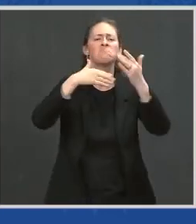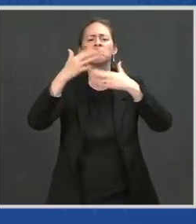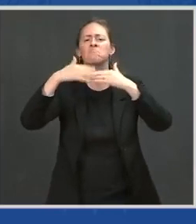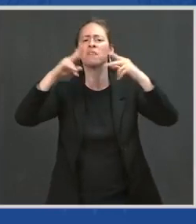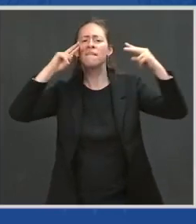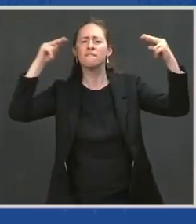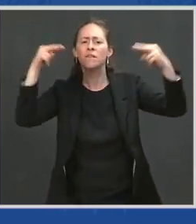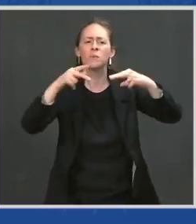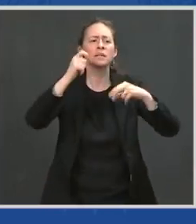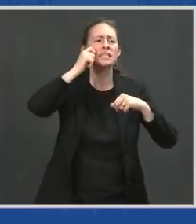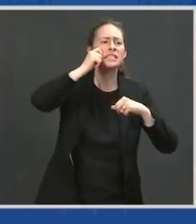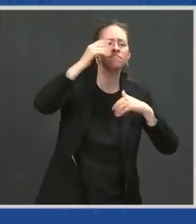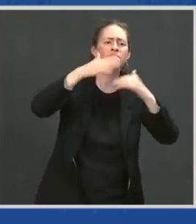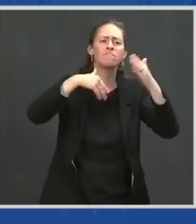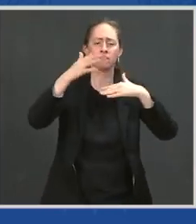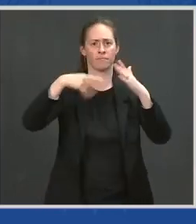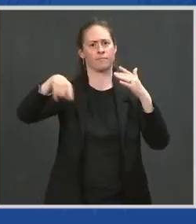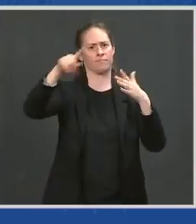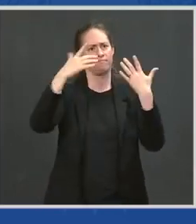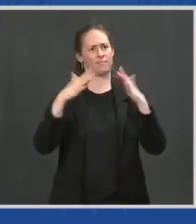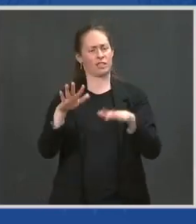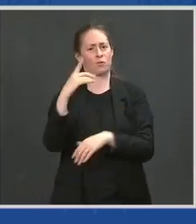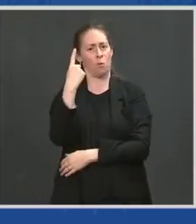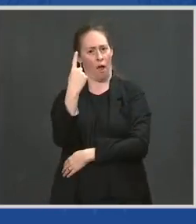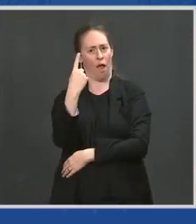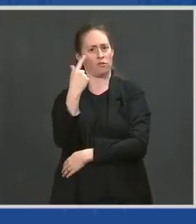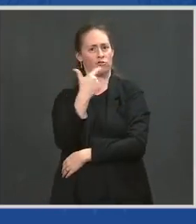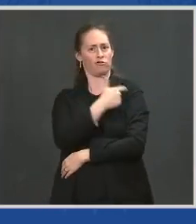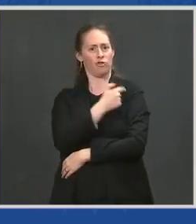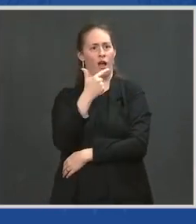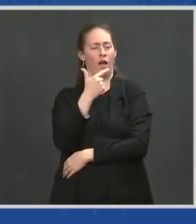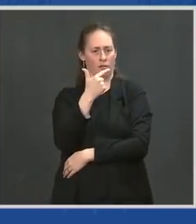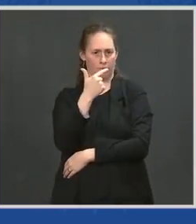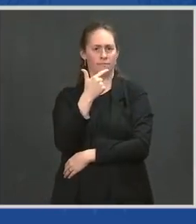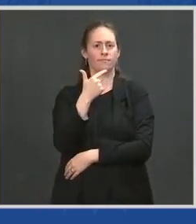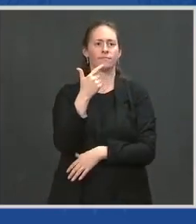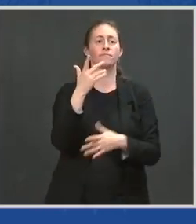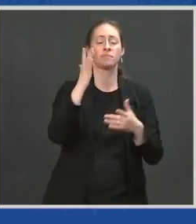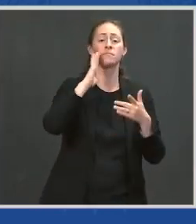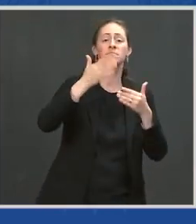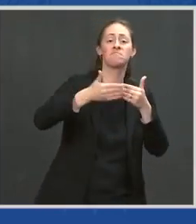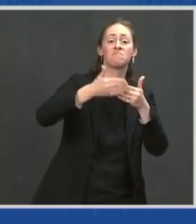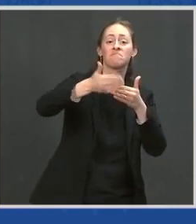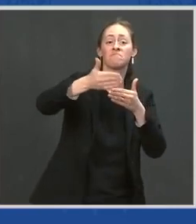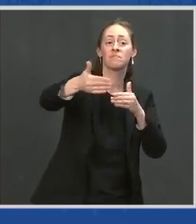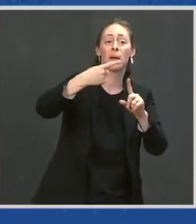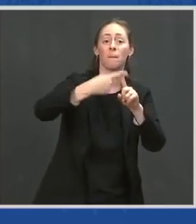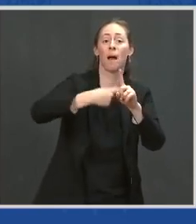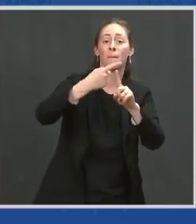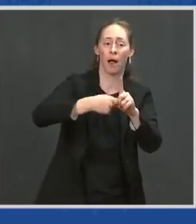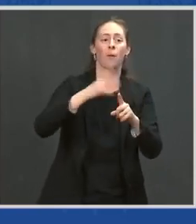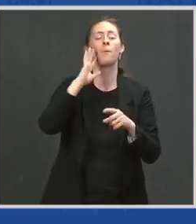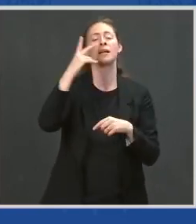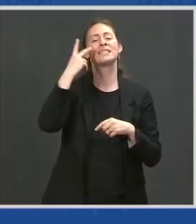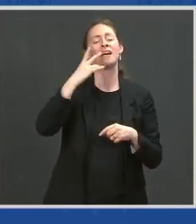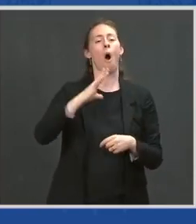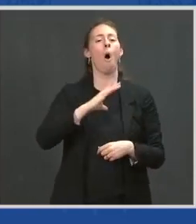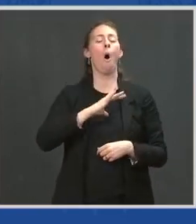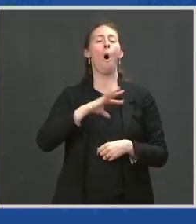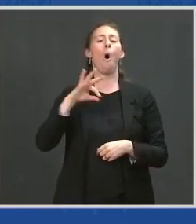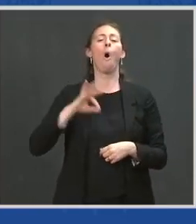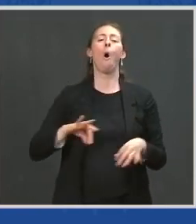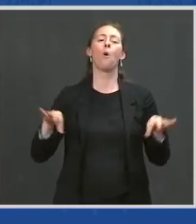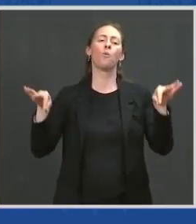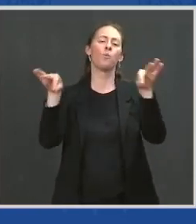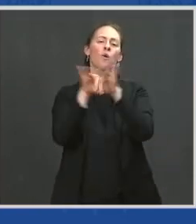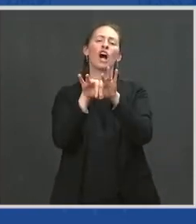least one shot. It'll be another month or so before we see the full benefits of this effort, as many seniors still